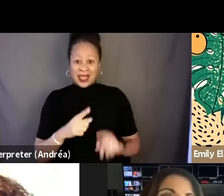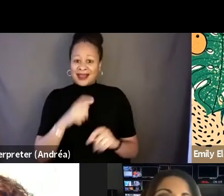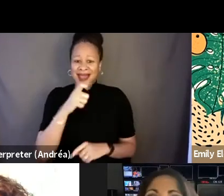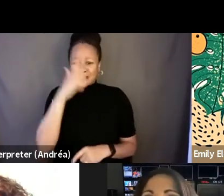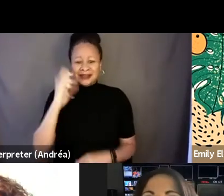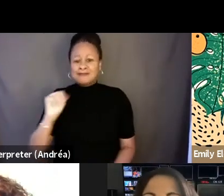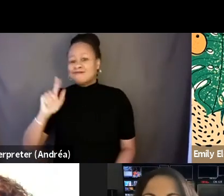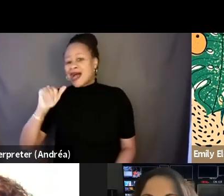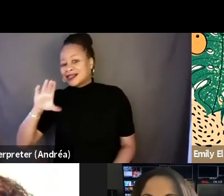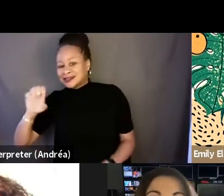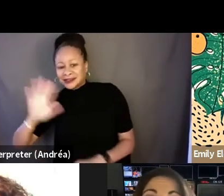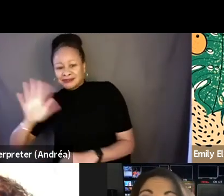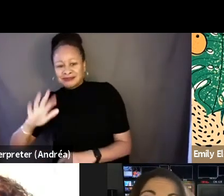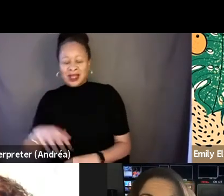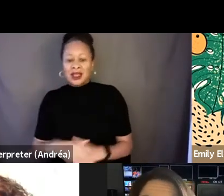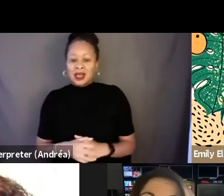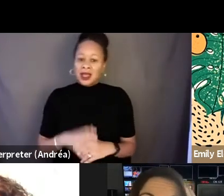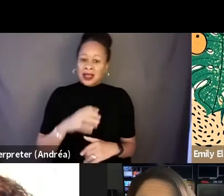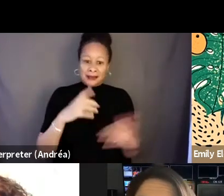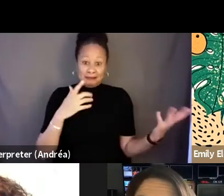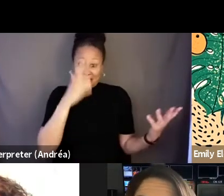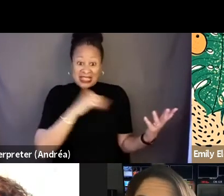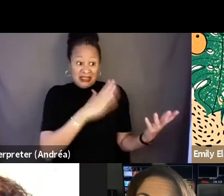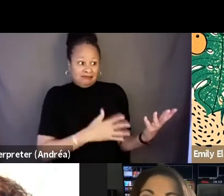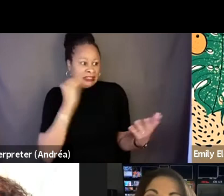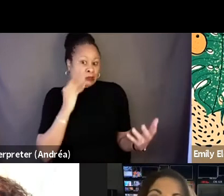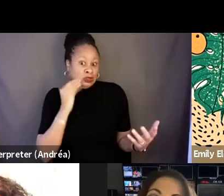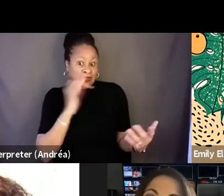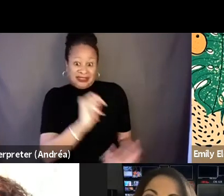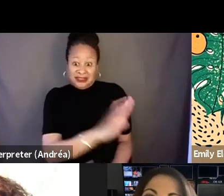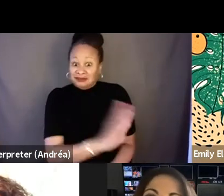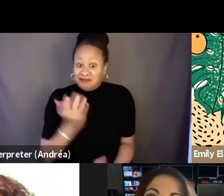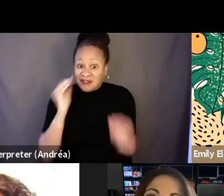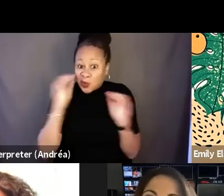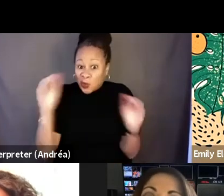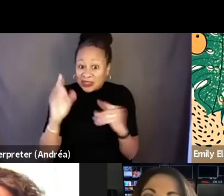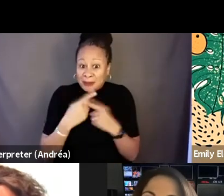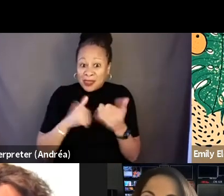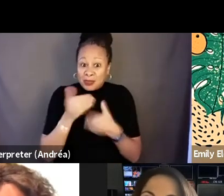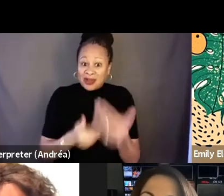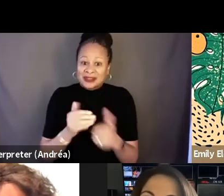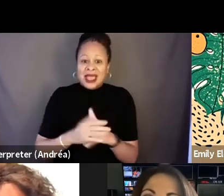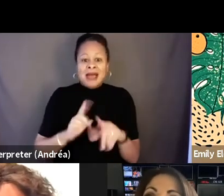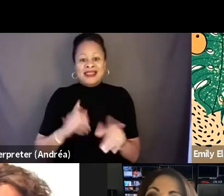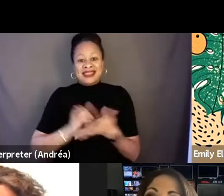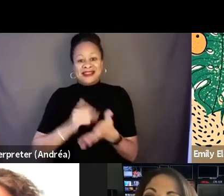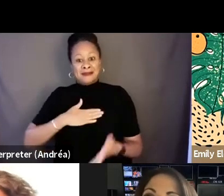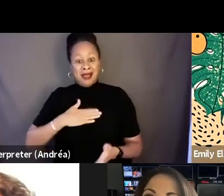out of anything other than they haven't walked that walk. But that's my opportunity to